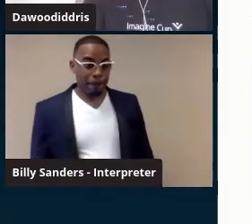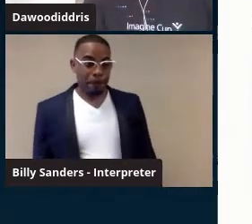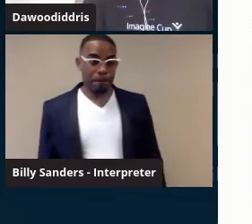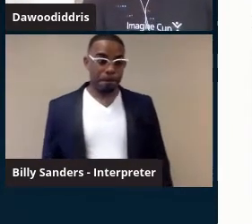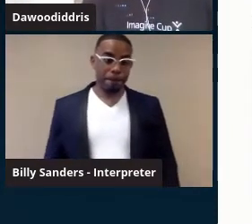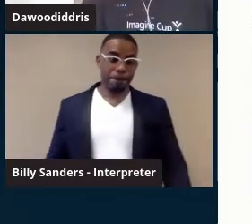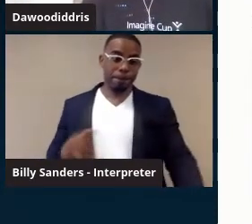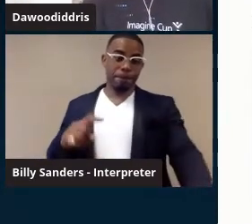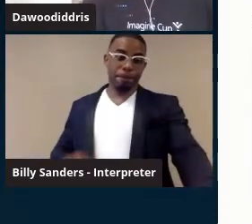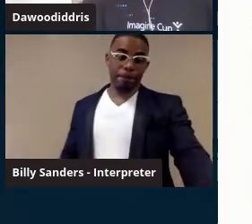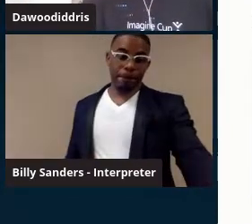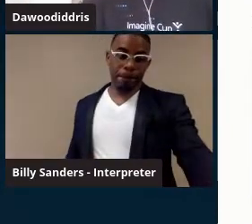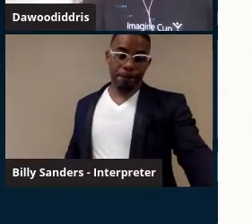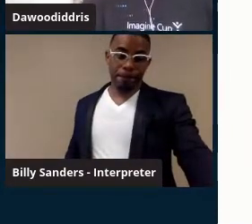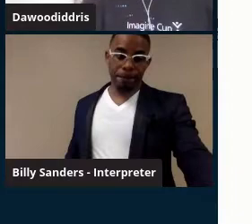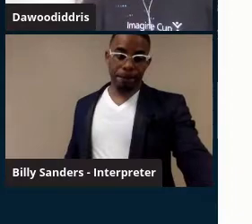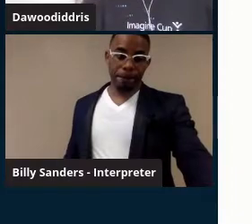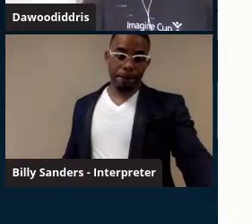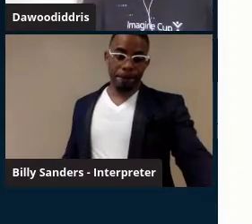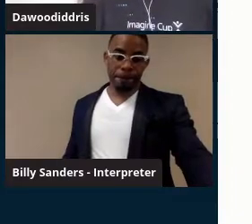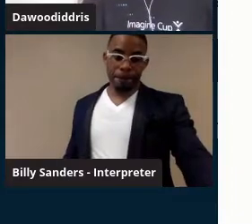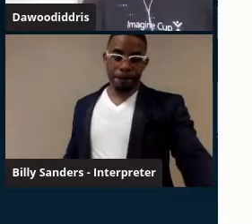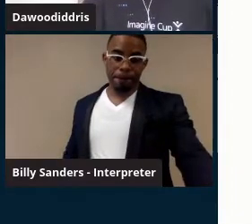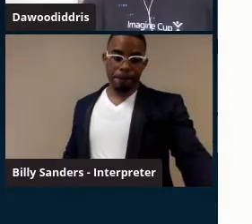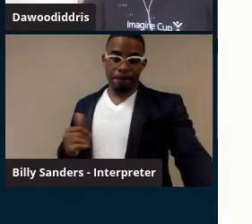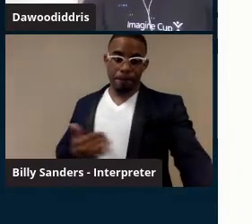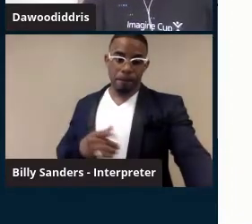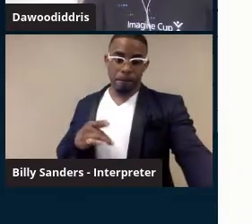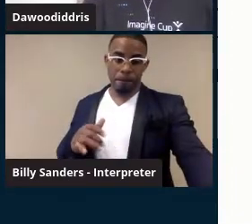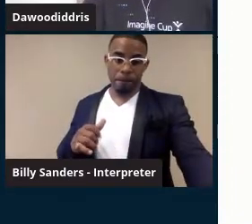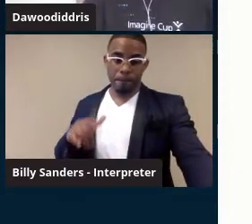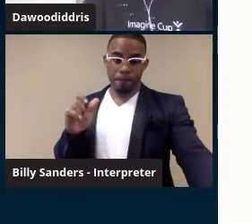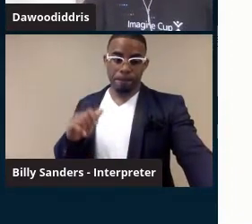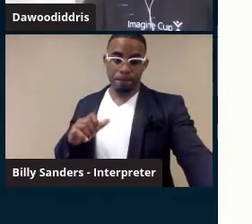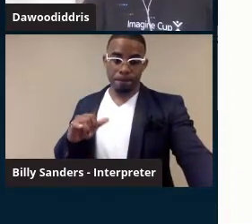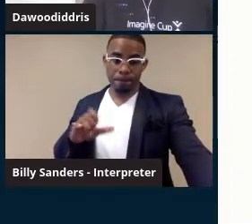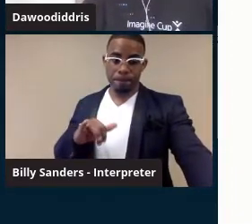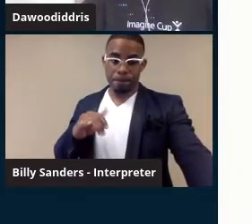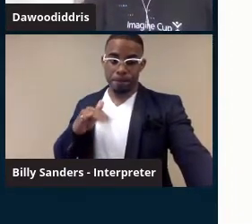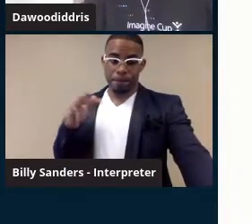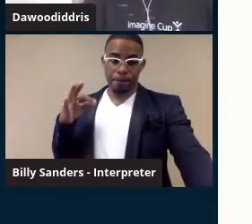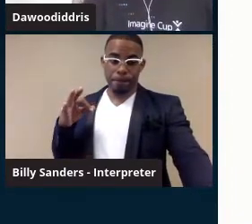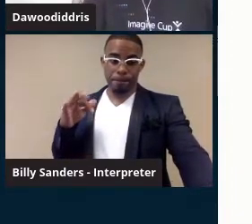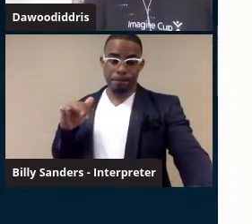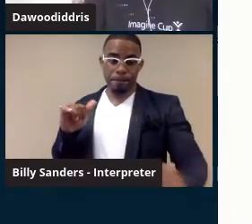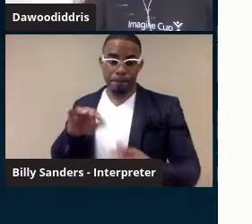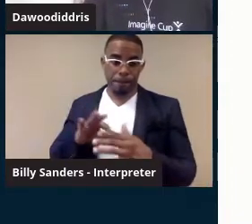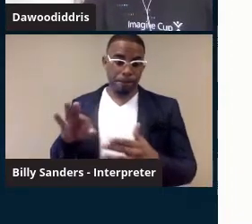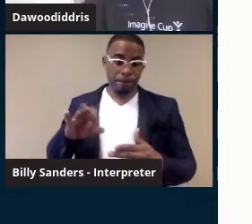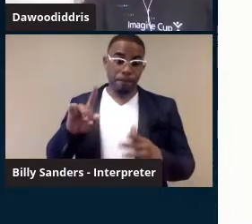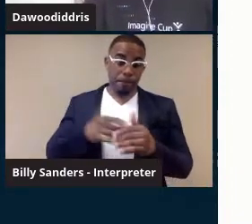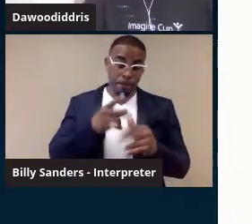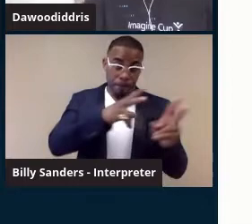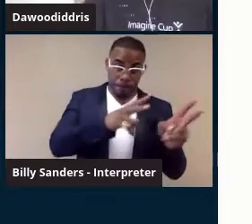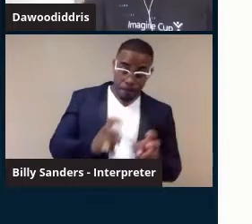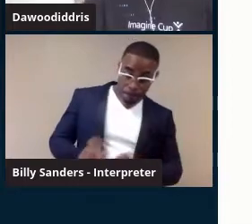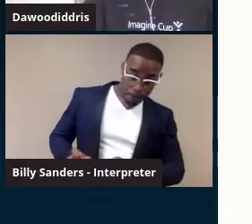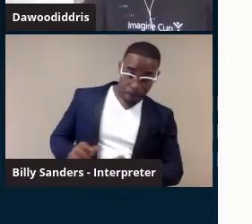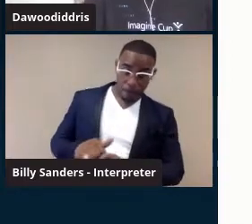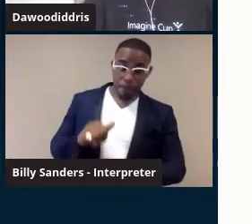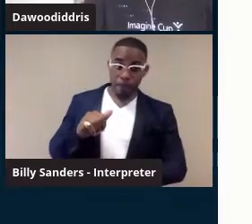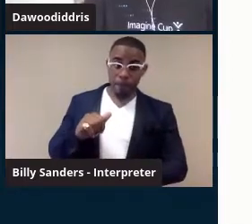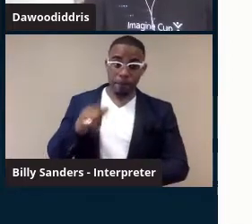let's start. So to begin with Node.js, you actually need to download this Nodejs application right in here. Once you download it in your